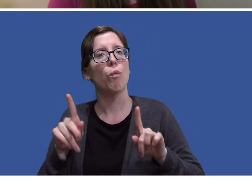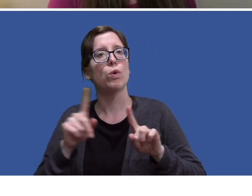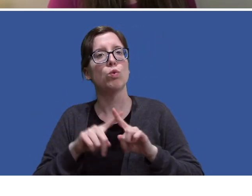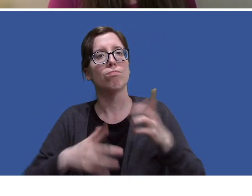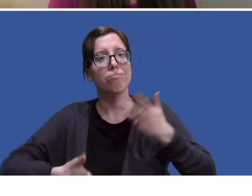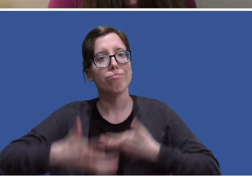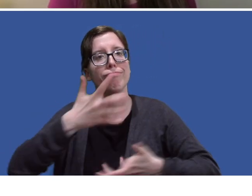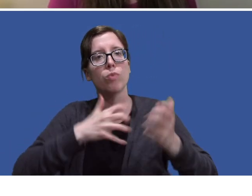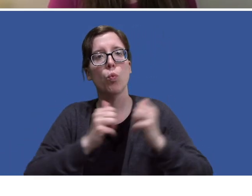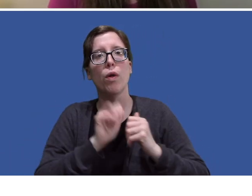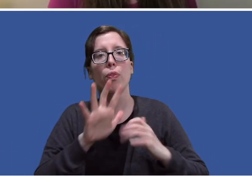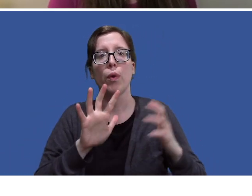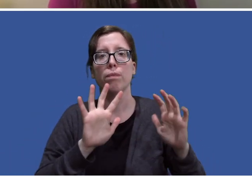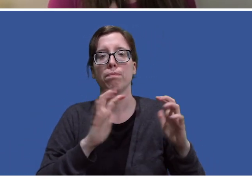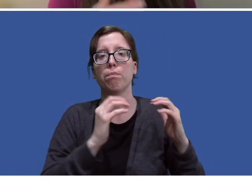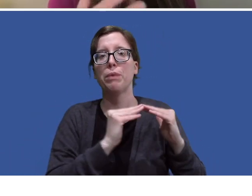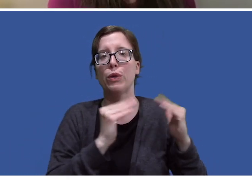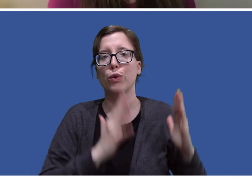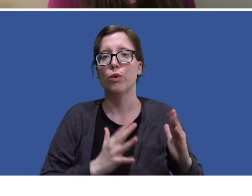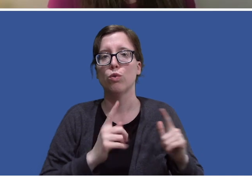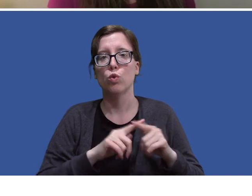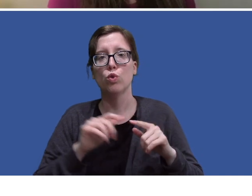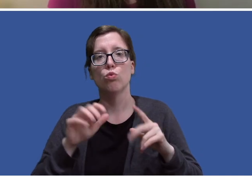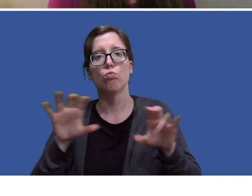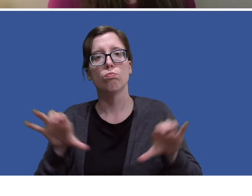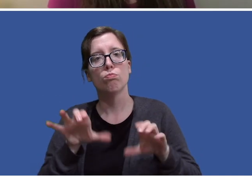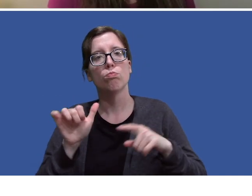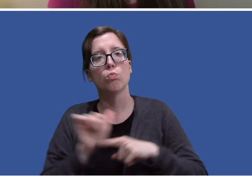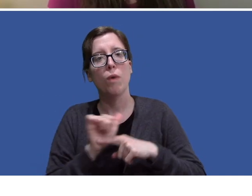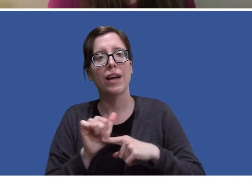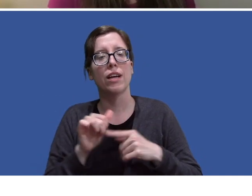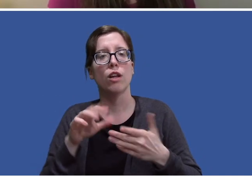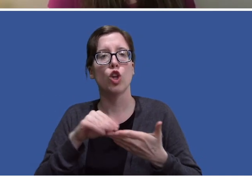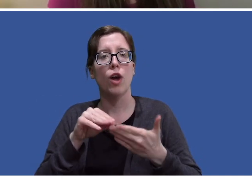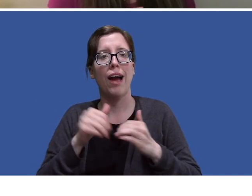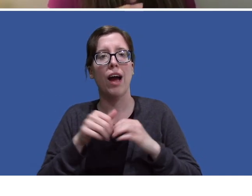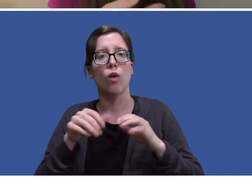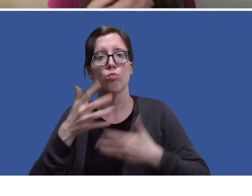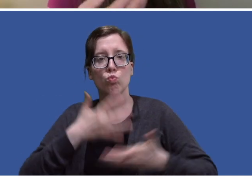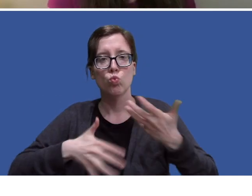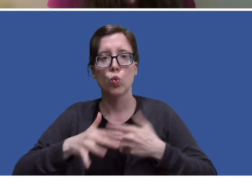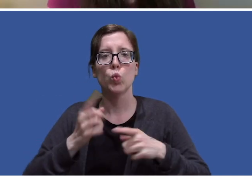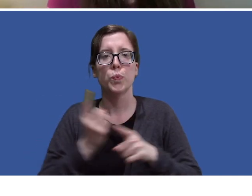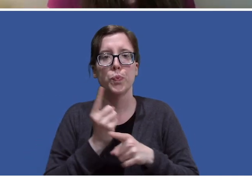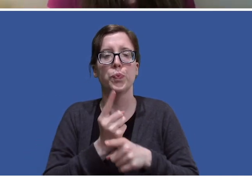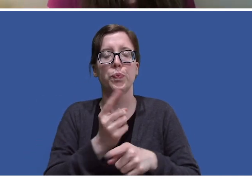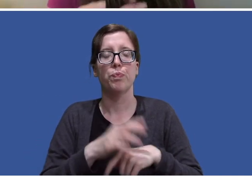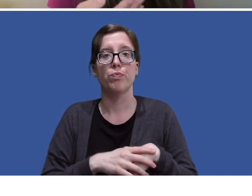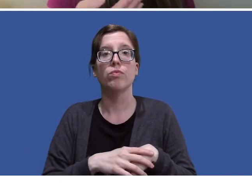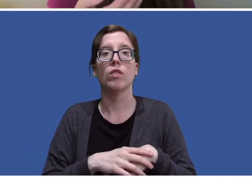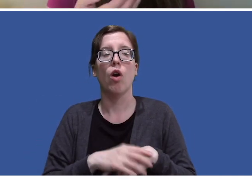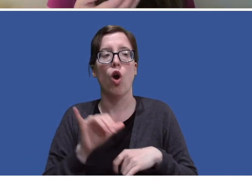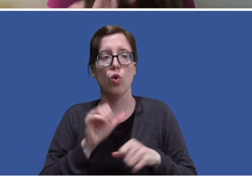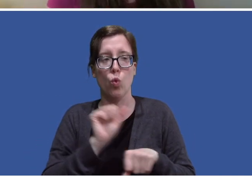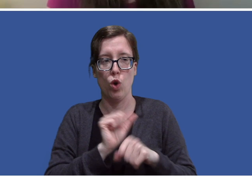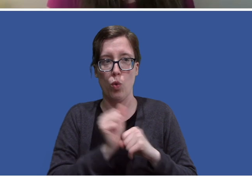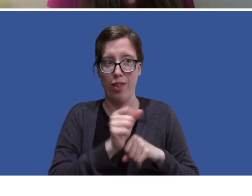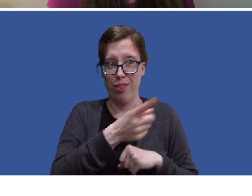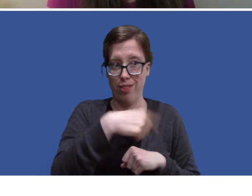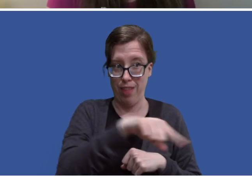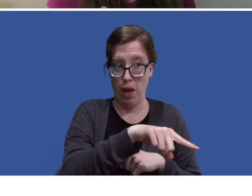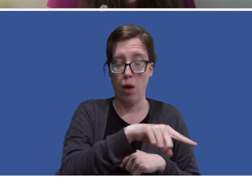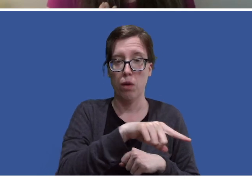skills. So working with the peers to understand that just because this child is